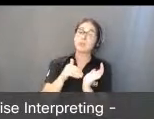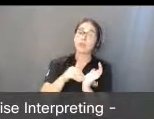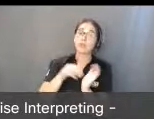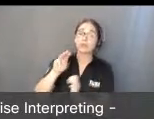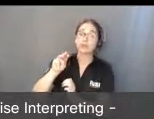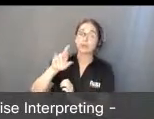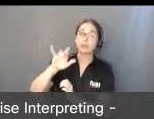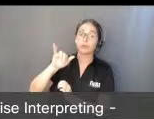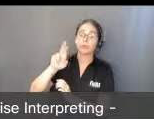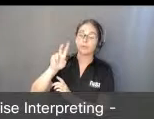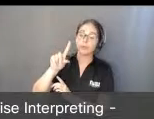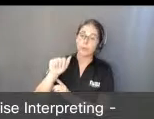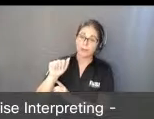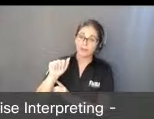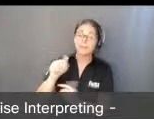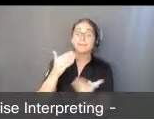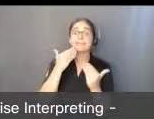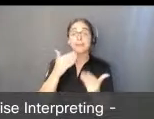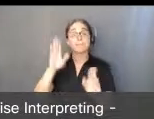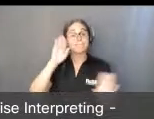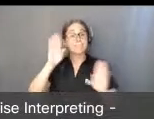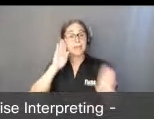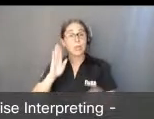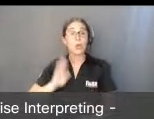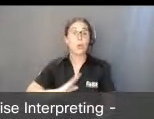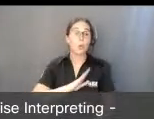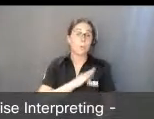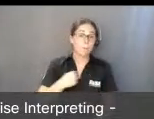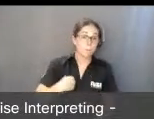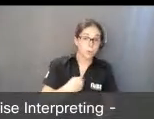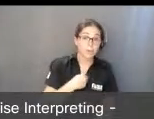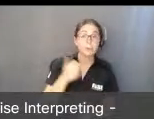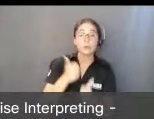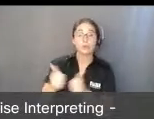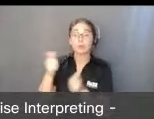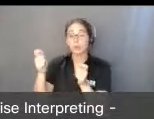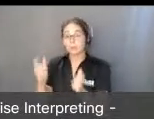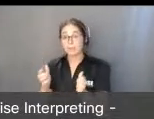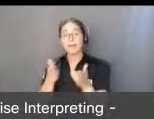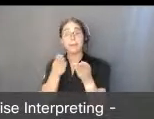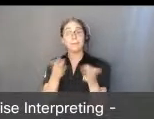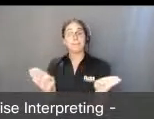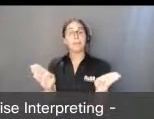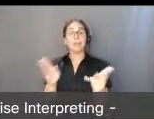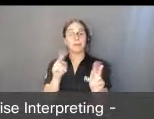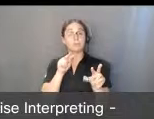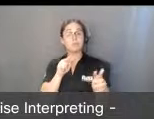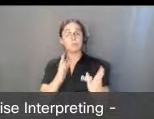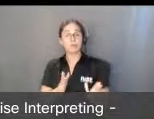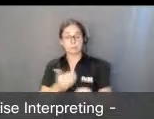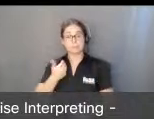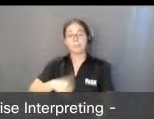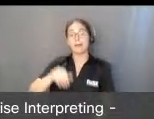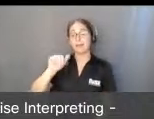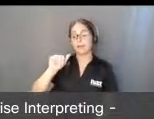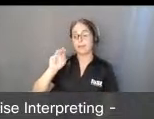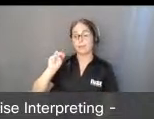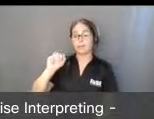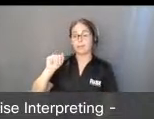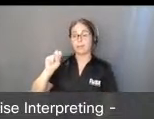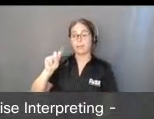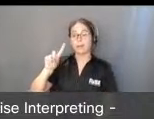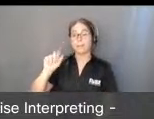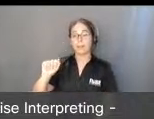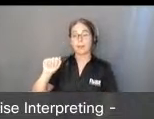Good evening, Board President Haro, board members, Superintendent Miranda, and members of the public. My name is Amanda Corden, Assistant Superintendent of